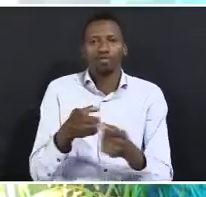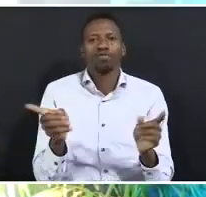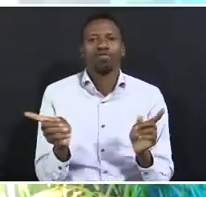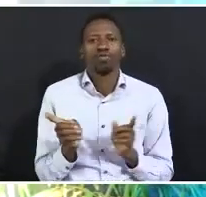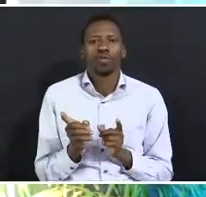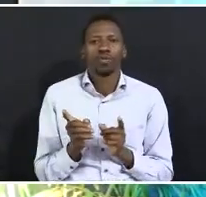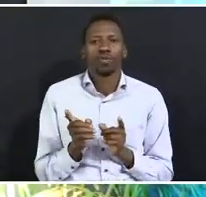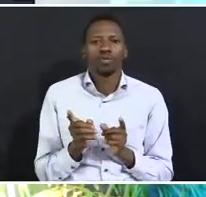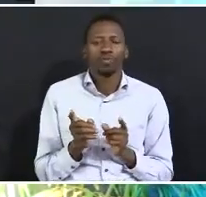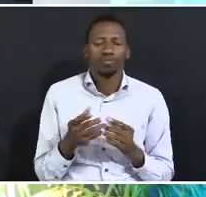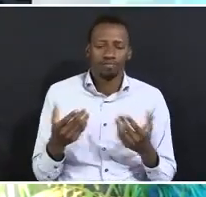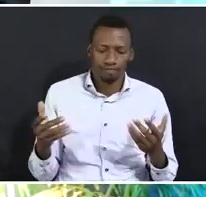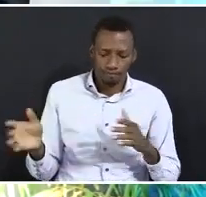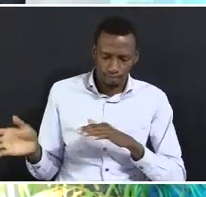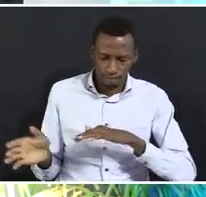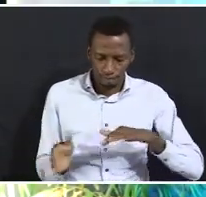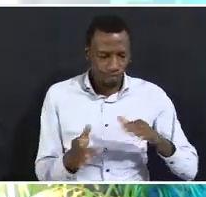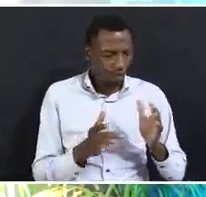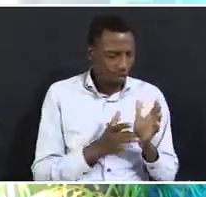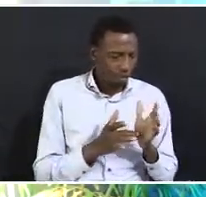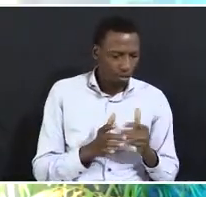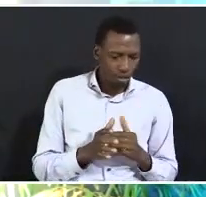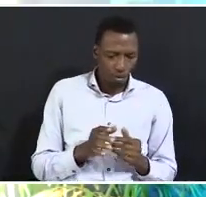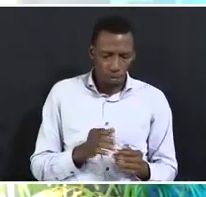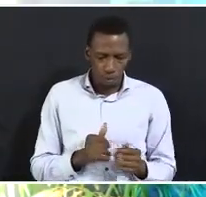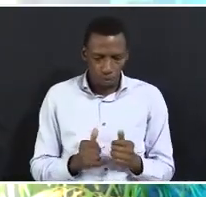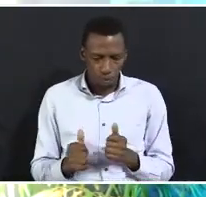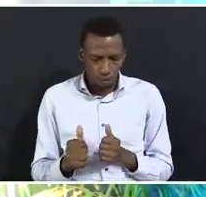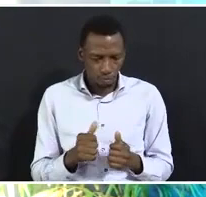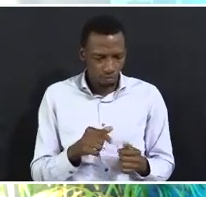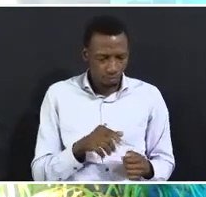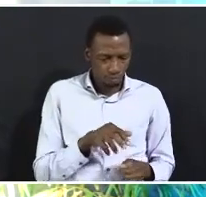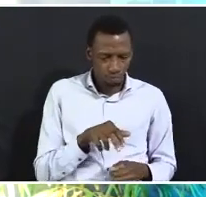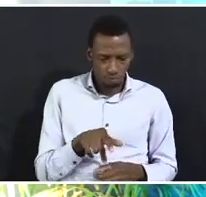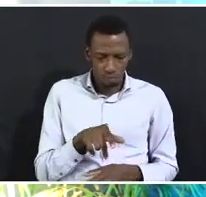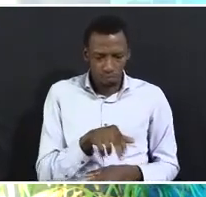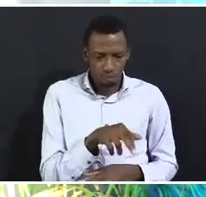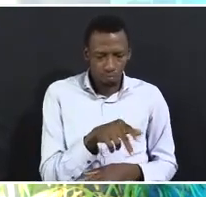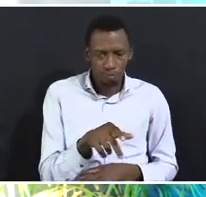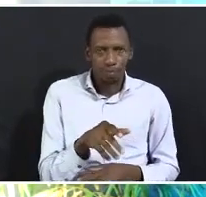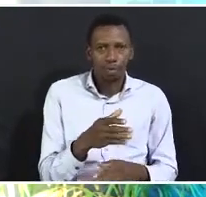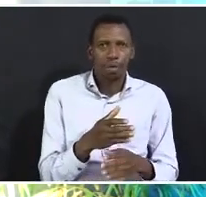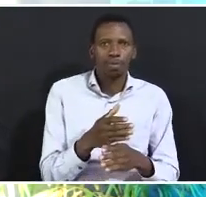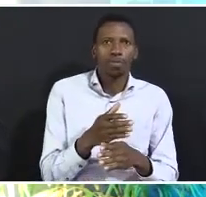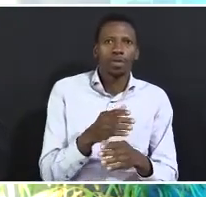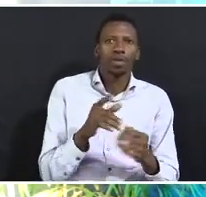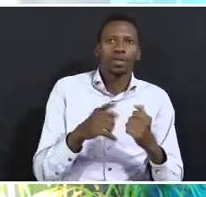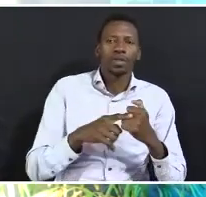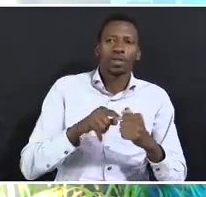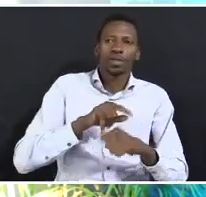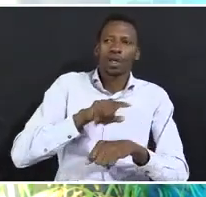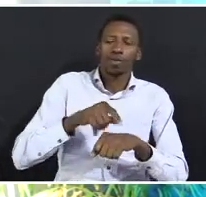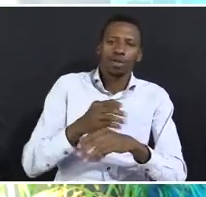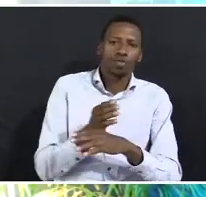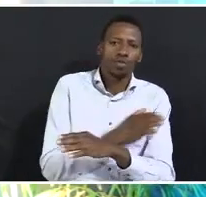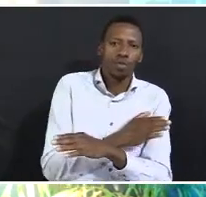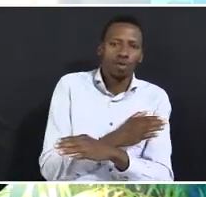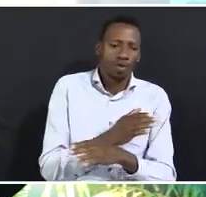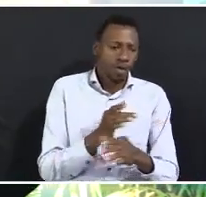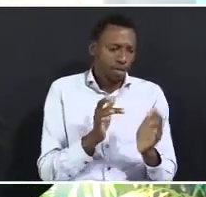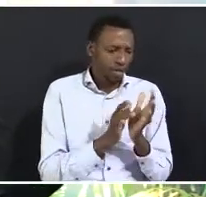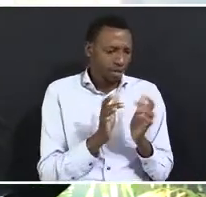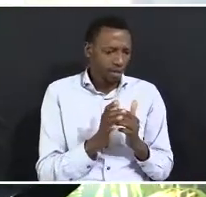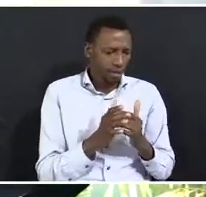Christ is passing. In fact, about 6 hours before this, Christ had healed